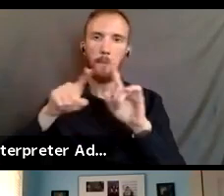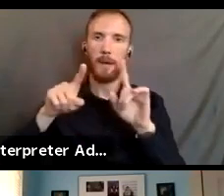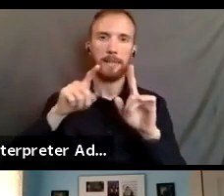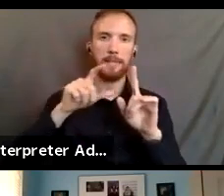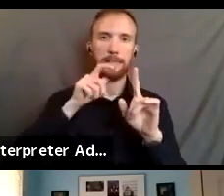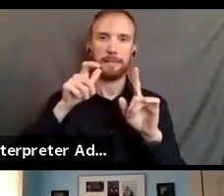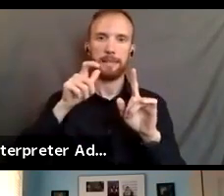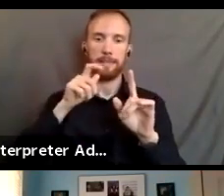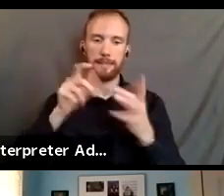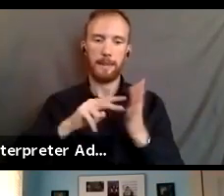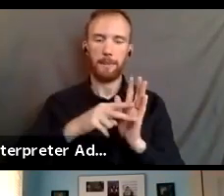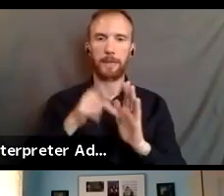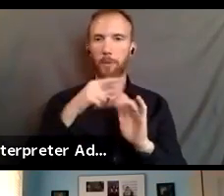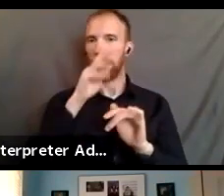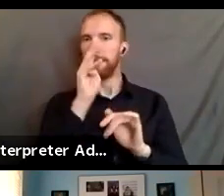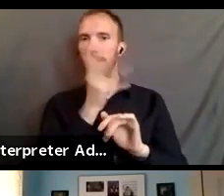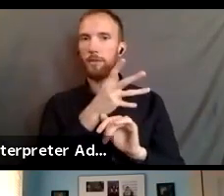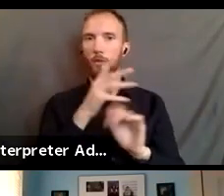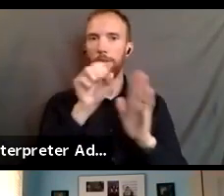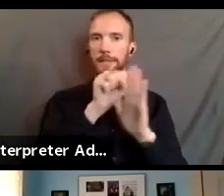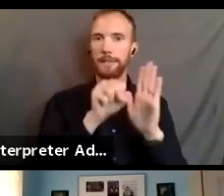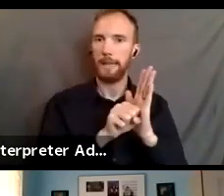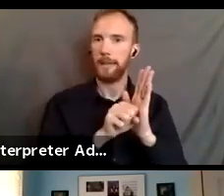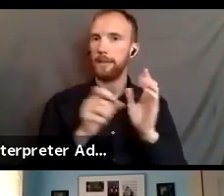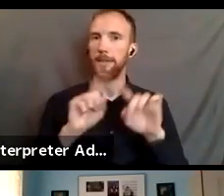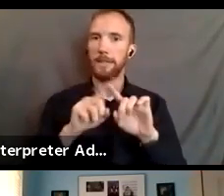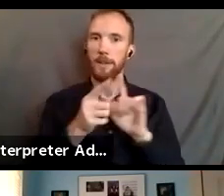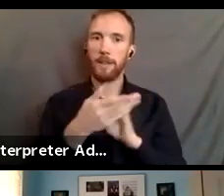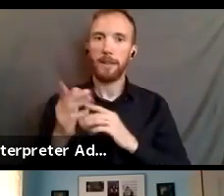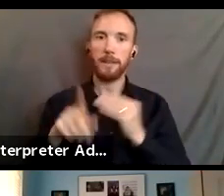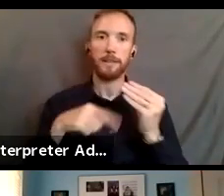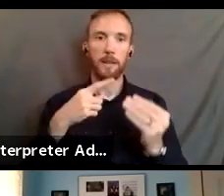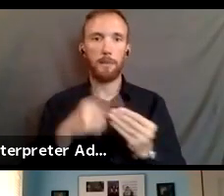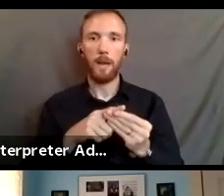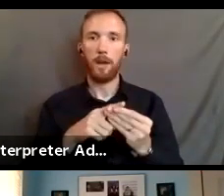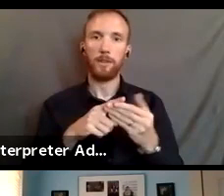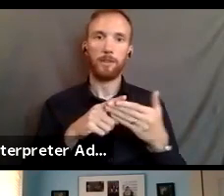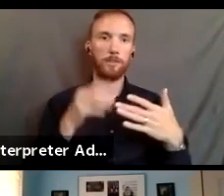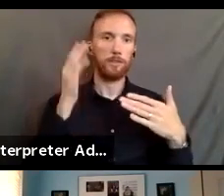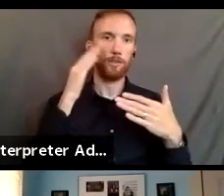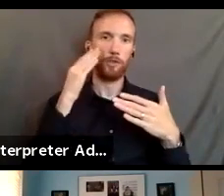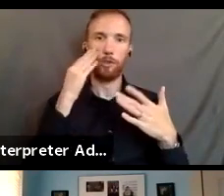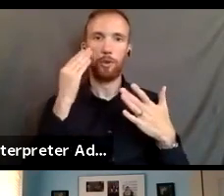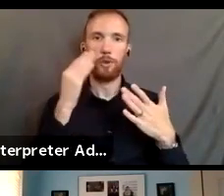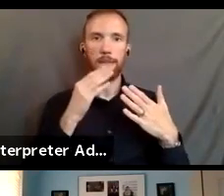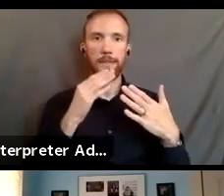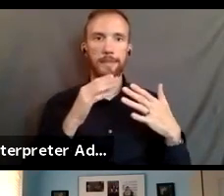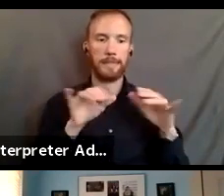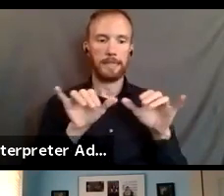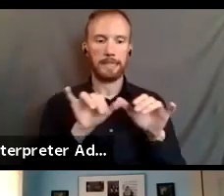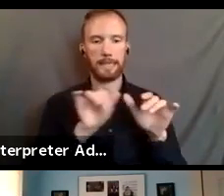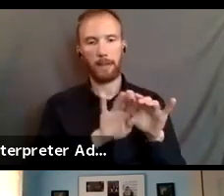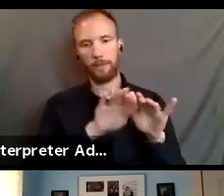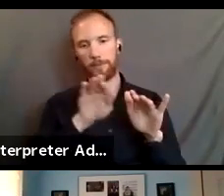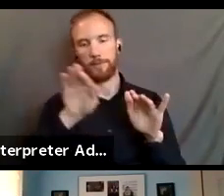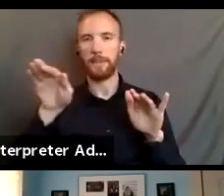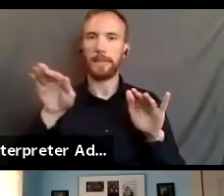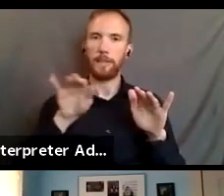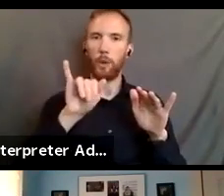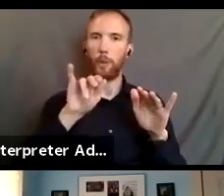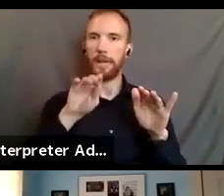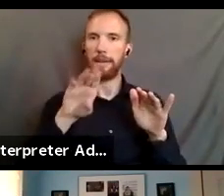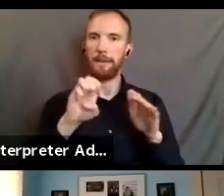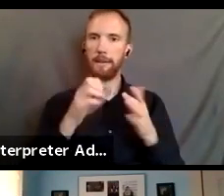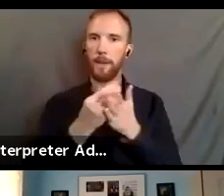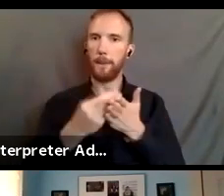level there are ballot initiatives around a graduated income tax that are coming up that we can be advocating for there are all these different spaces to